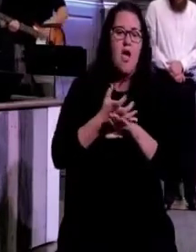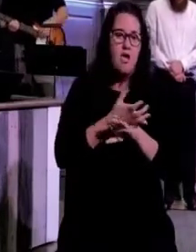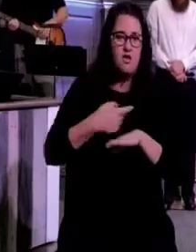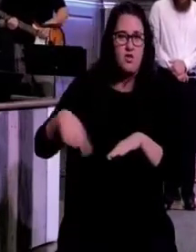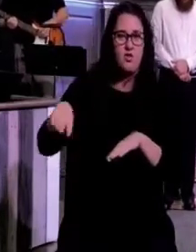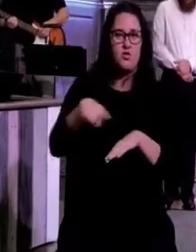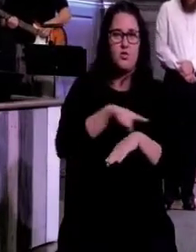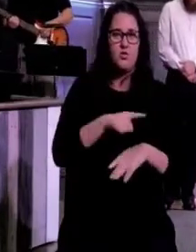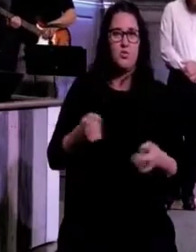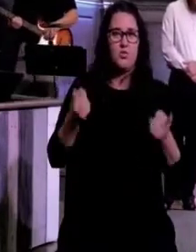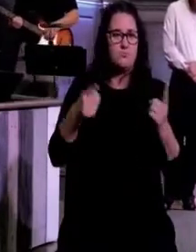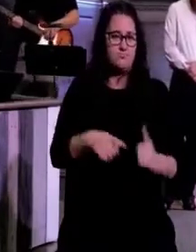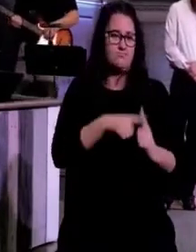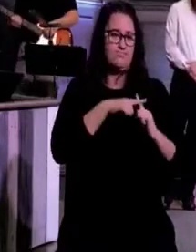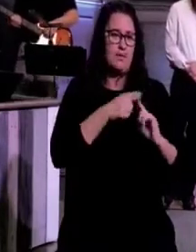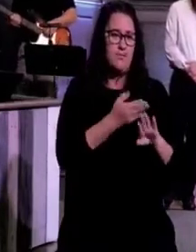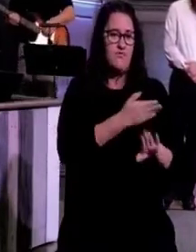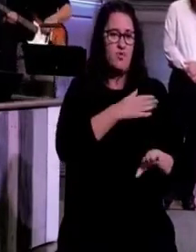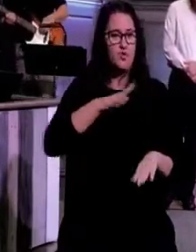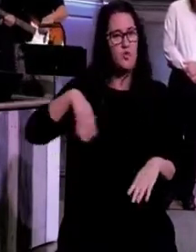come to know Him before it's too late.